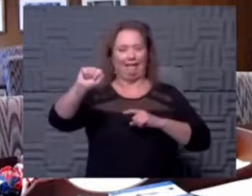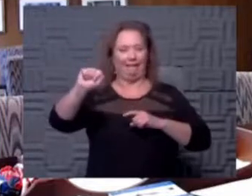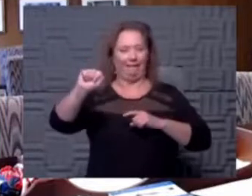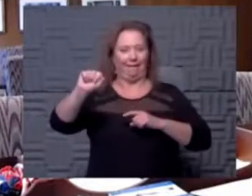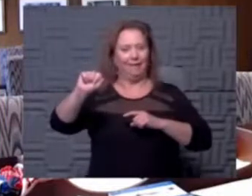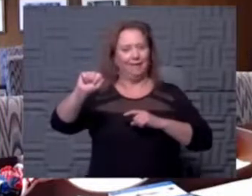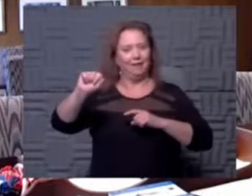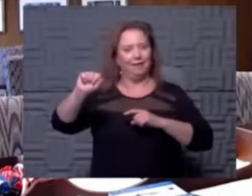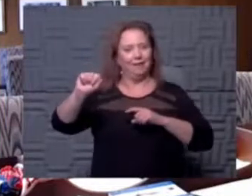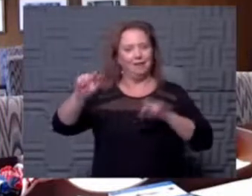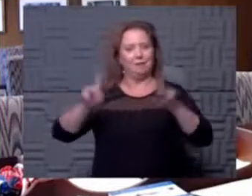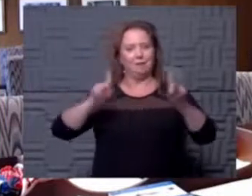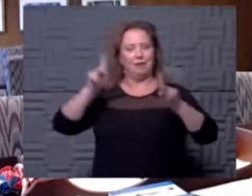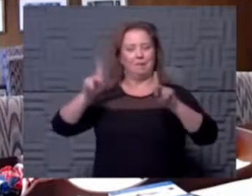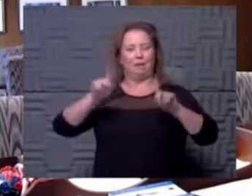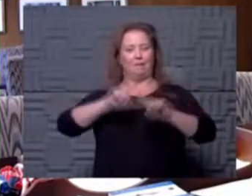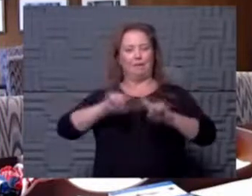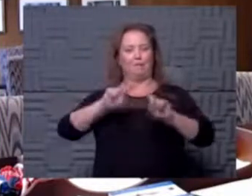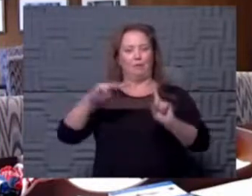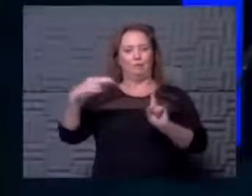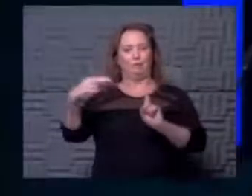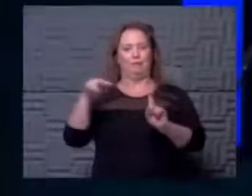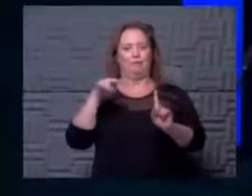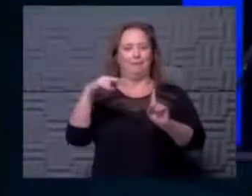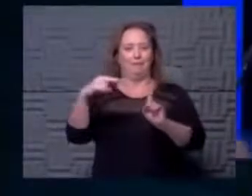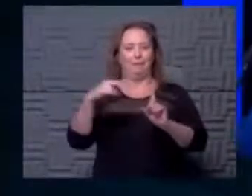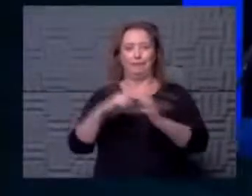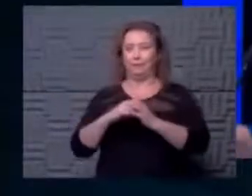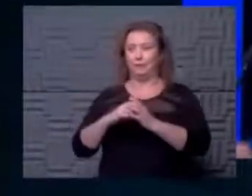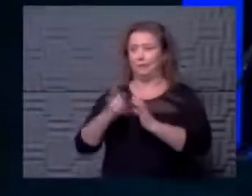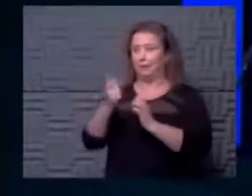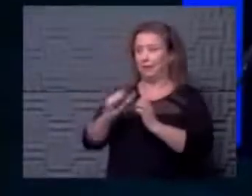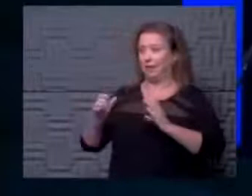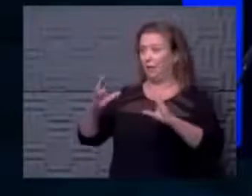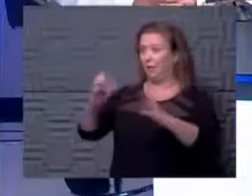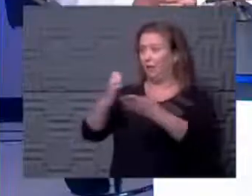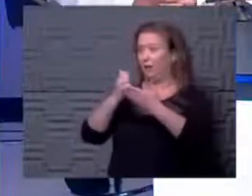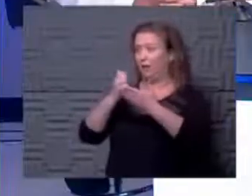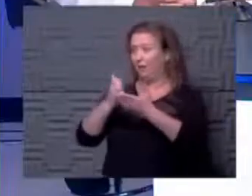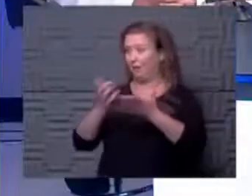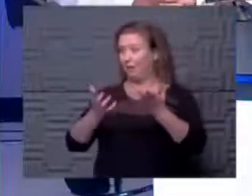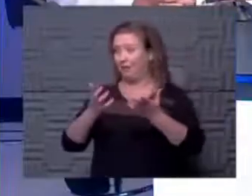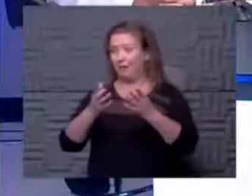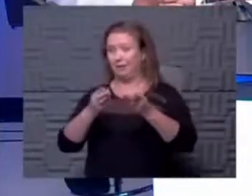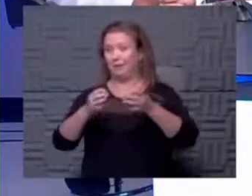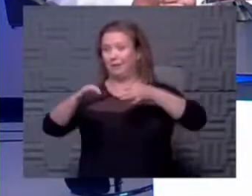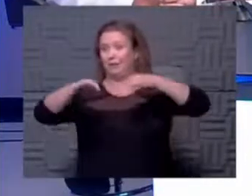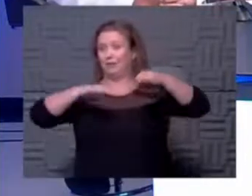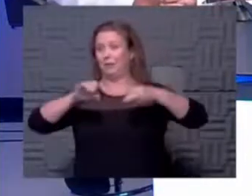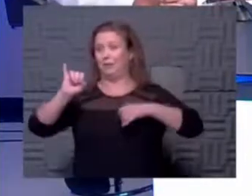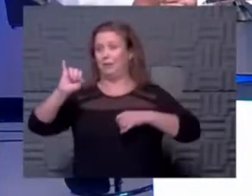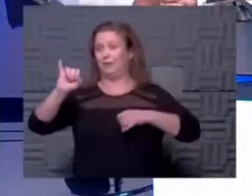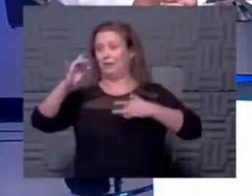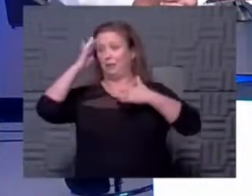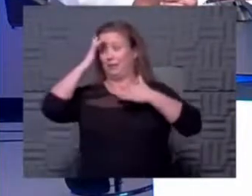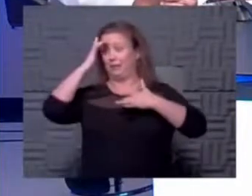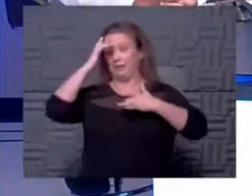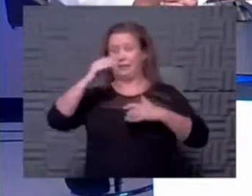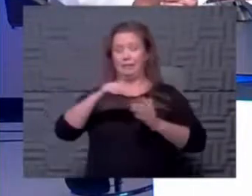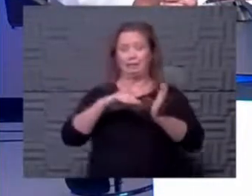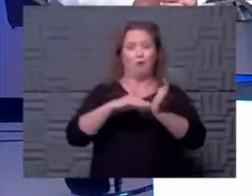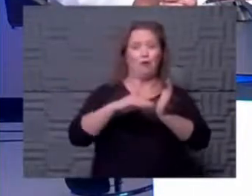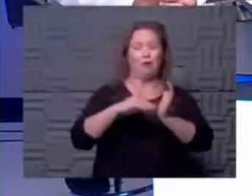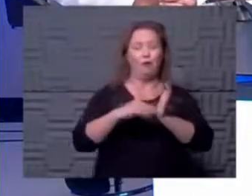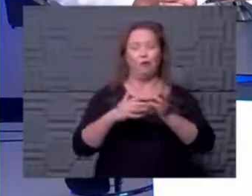gives people a totally different perspective. Is there any way that you can help reconcile some of that? I mean, you're the infectious disease doctor in terms